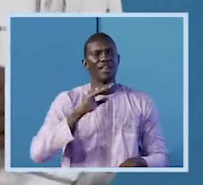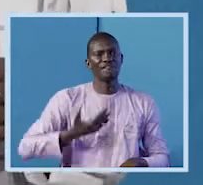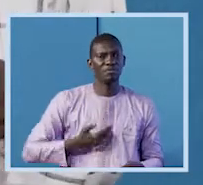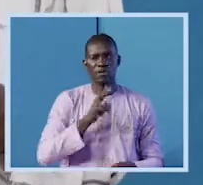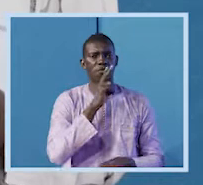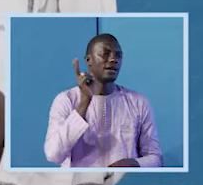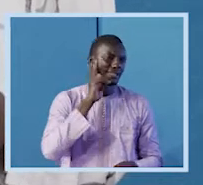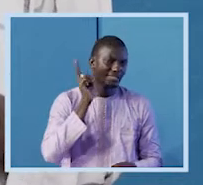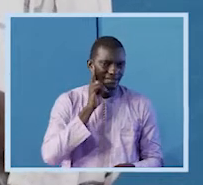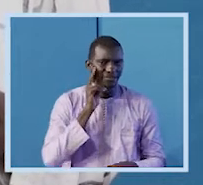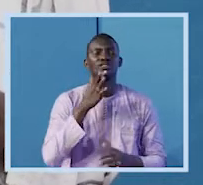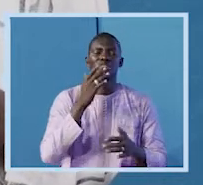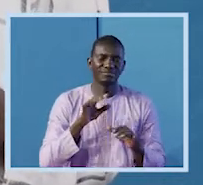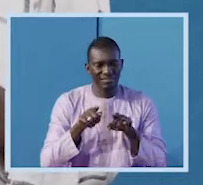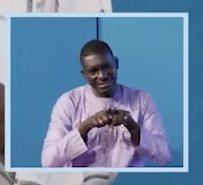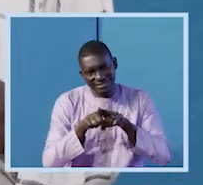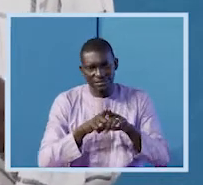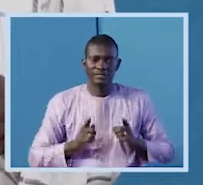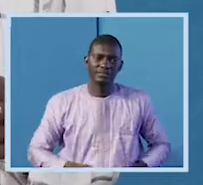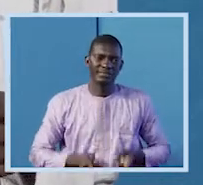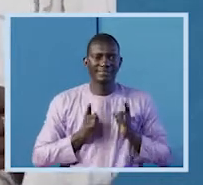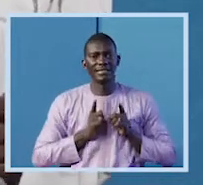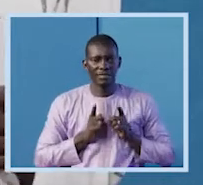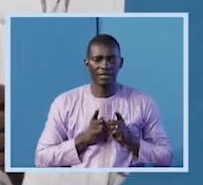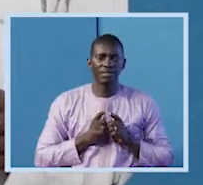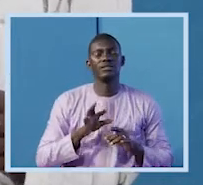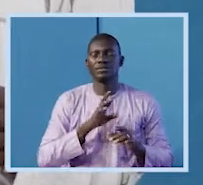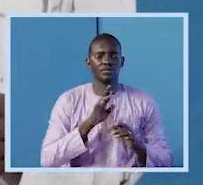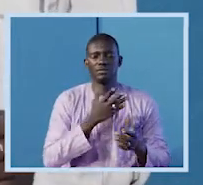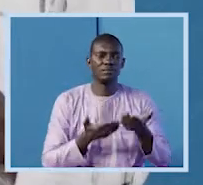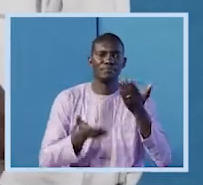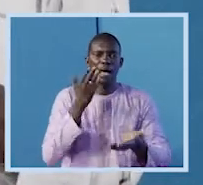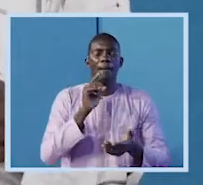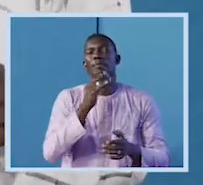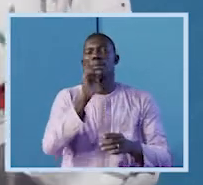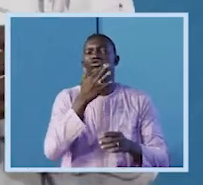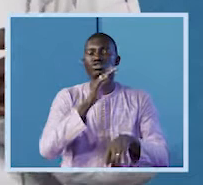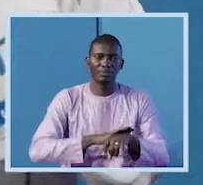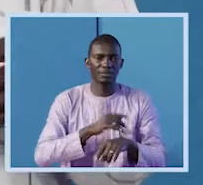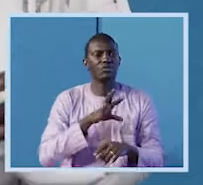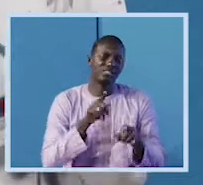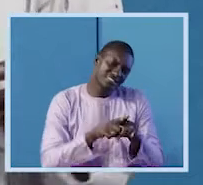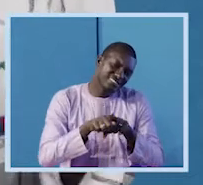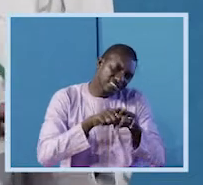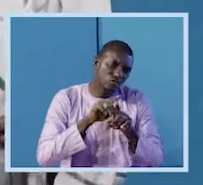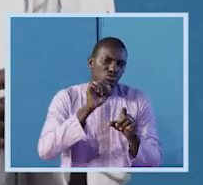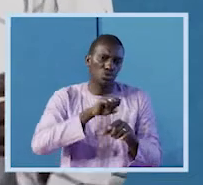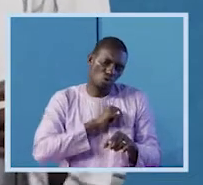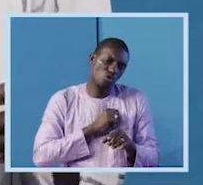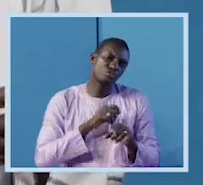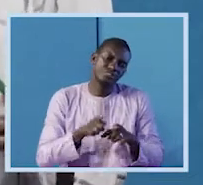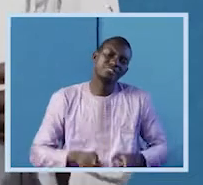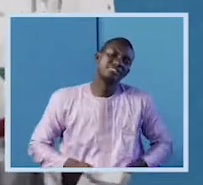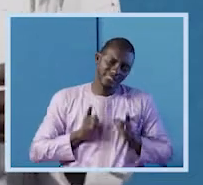relate, gender. I'm not saying that we should just be biased in a way, but sometimes you can relate to your own gender in a